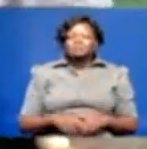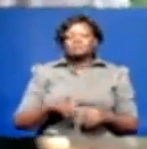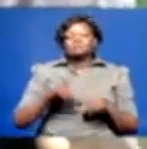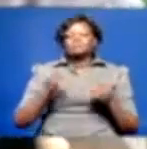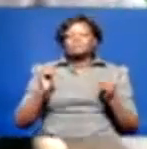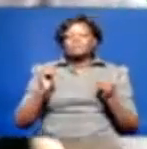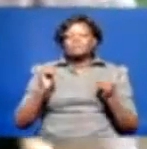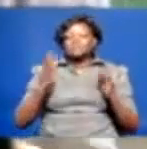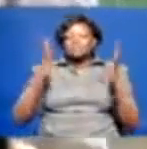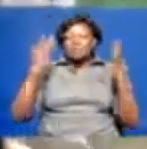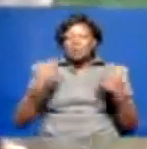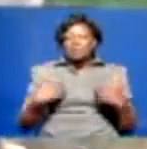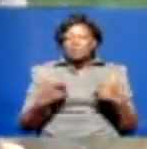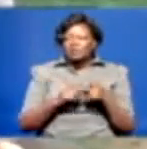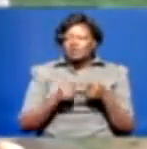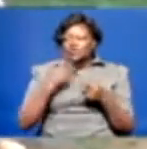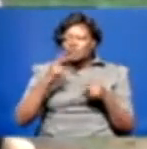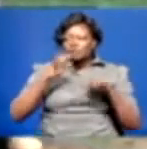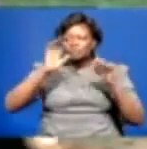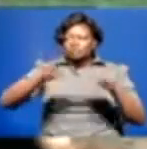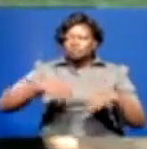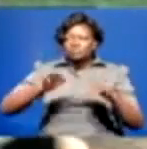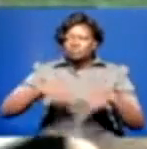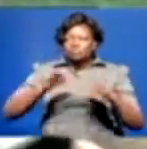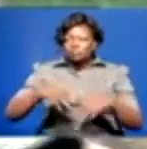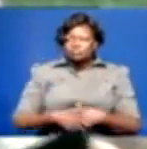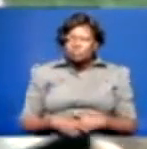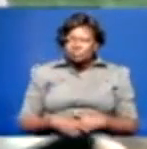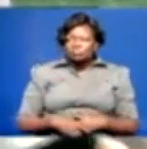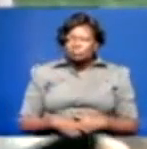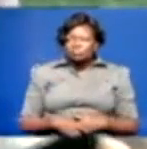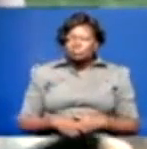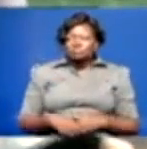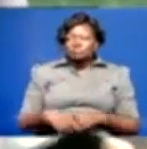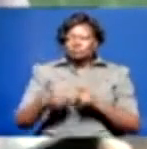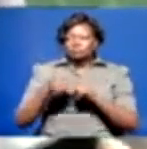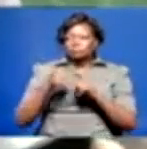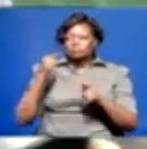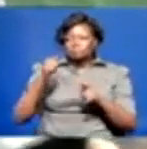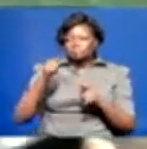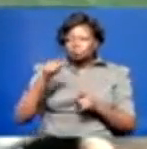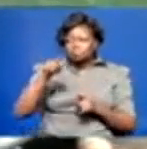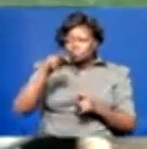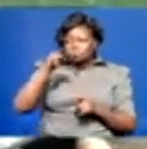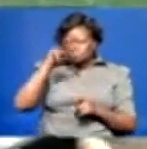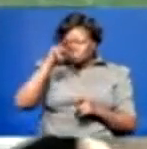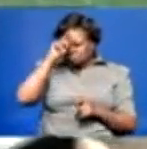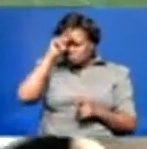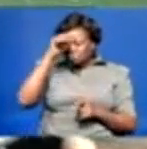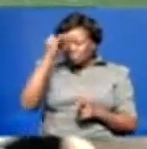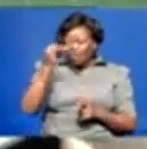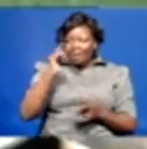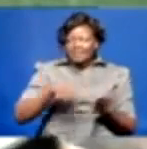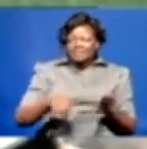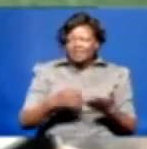sababu unaona hapo wanachimbua tutakinja kondo. Sababu hii ni makosa walifanya hawa.